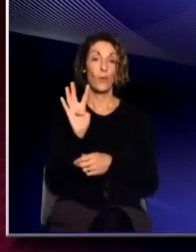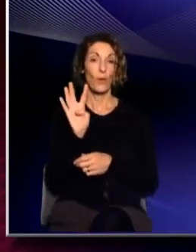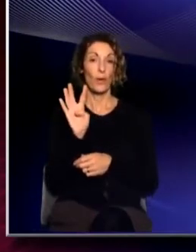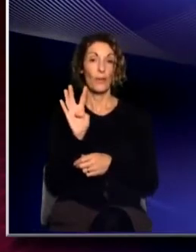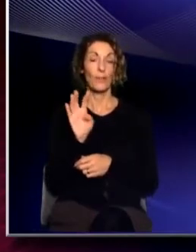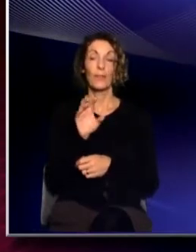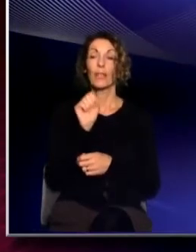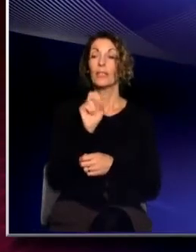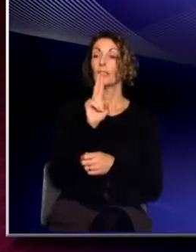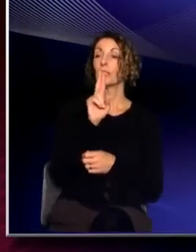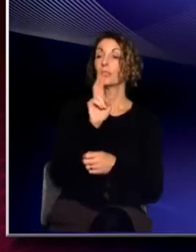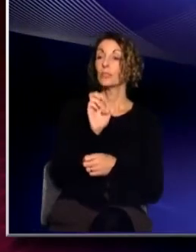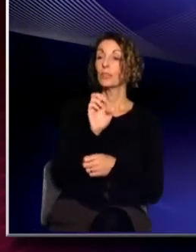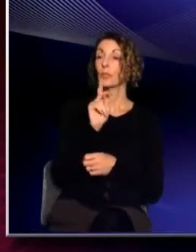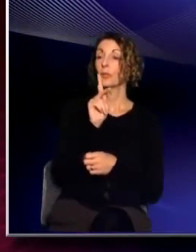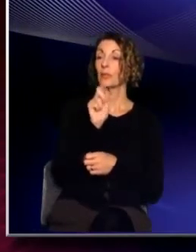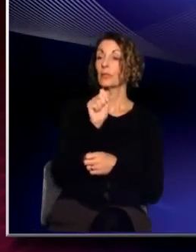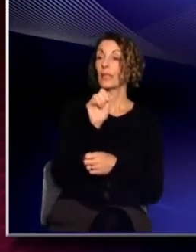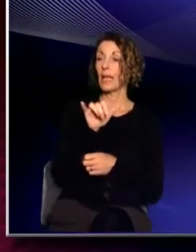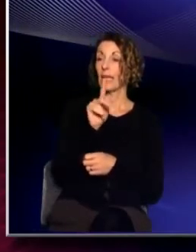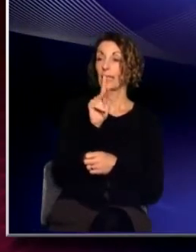This is Suke Kneifel. I so move.